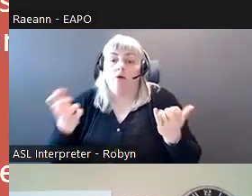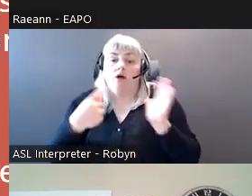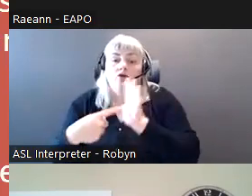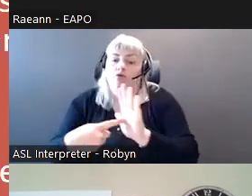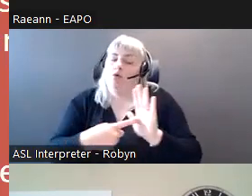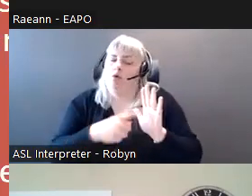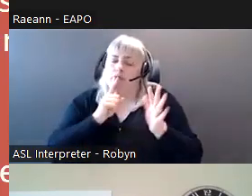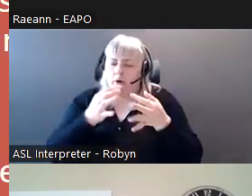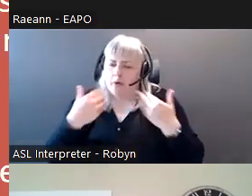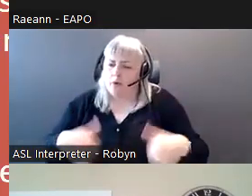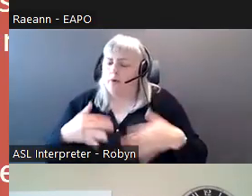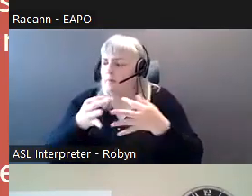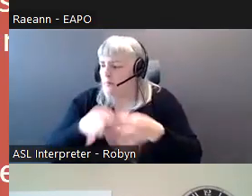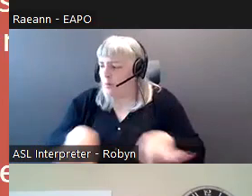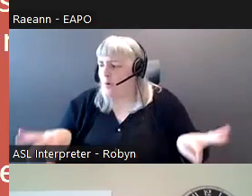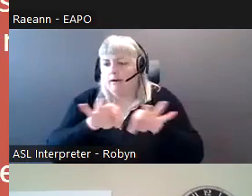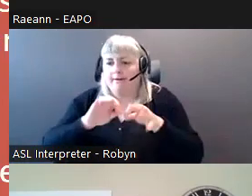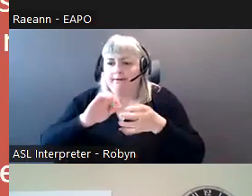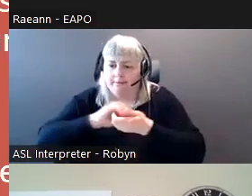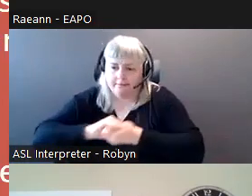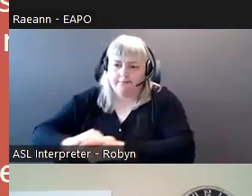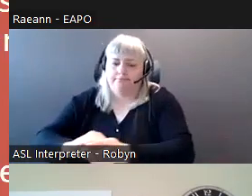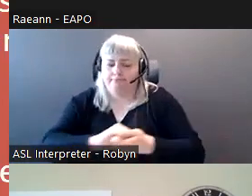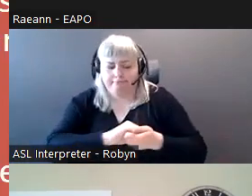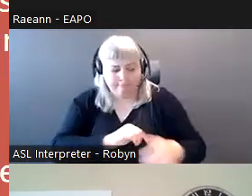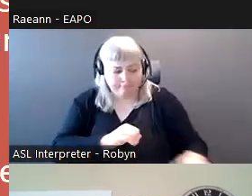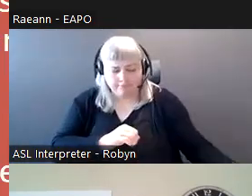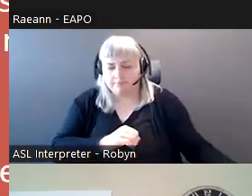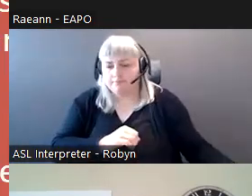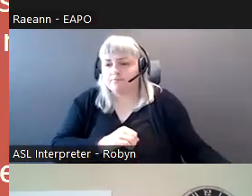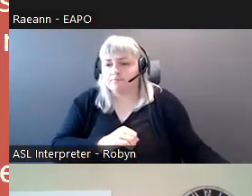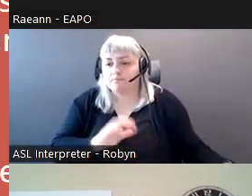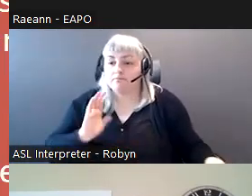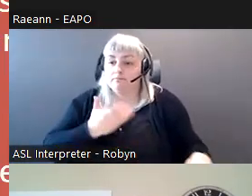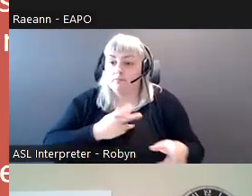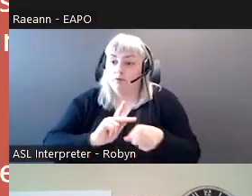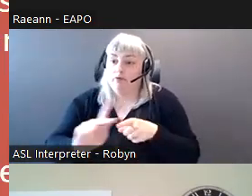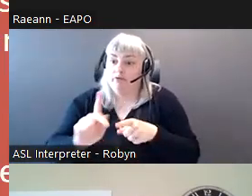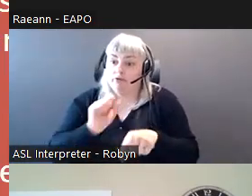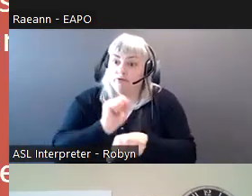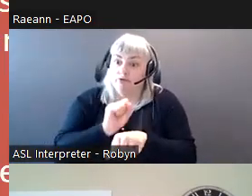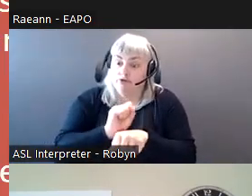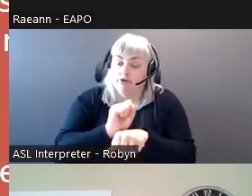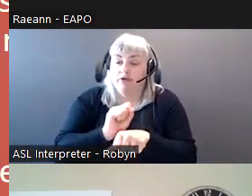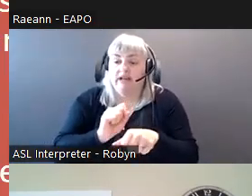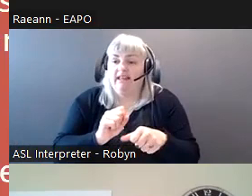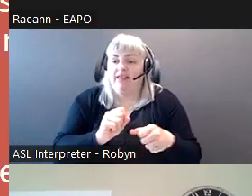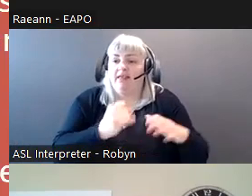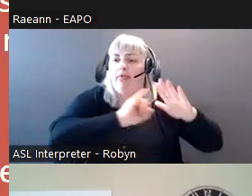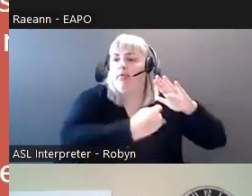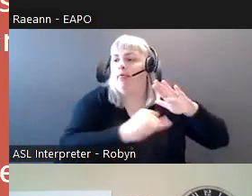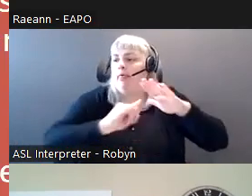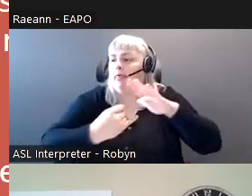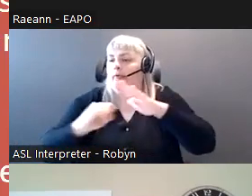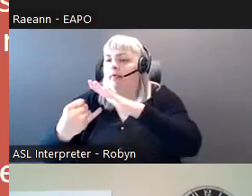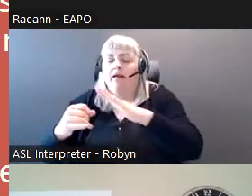to truly collaborate, to get out of our silos in our professions and collaborate with one another, ultimately